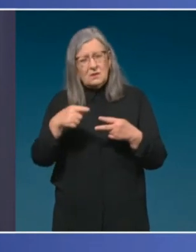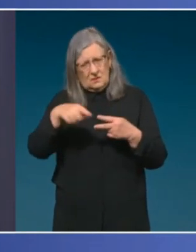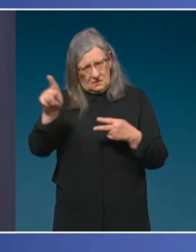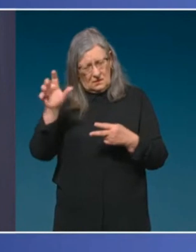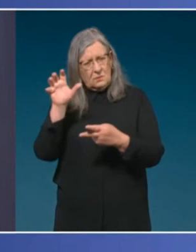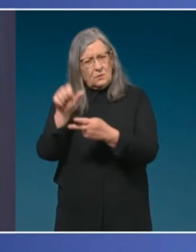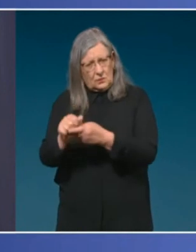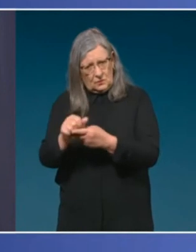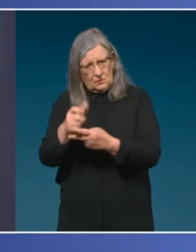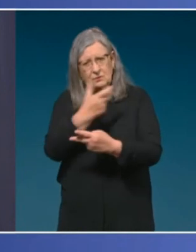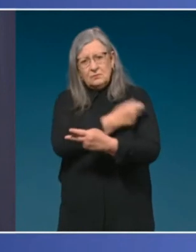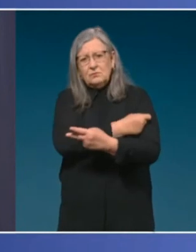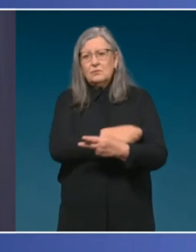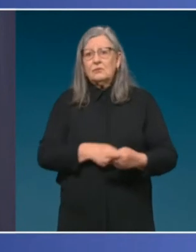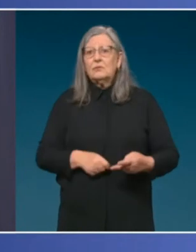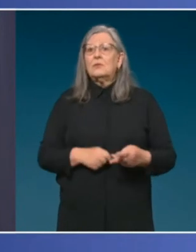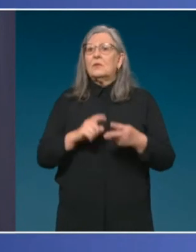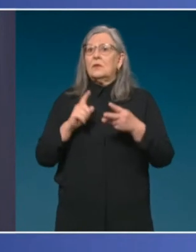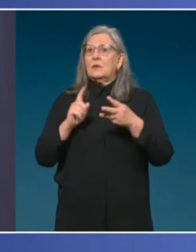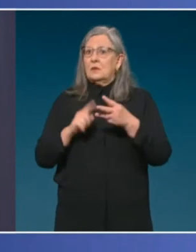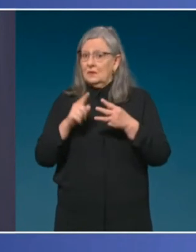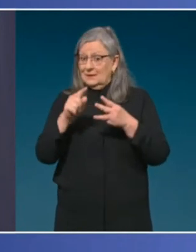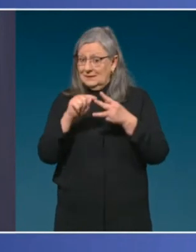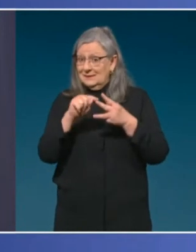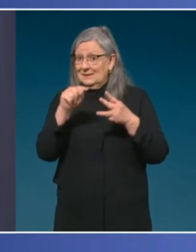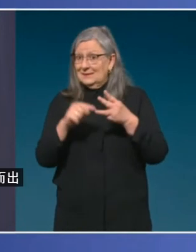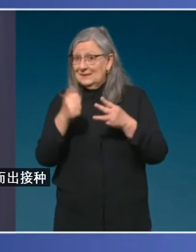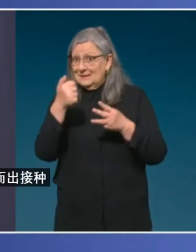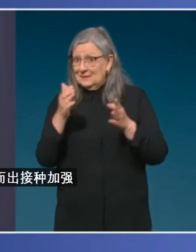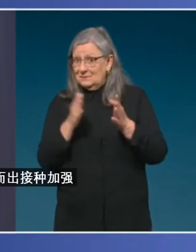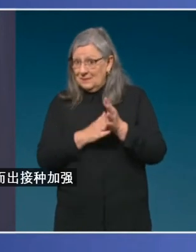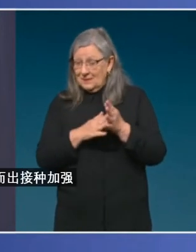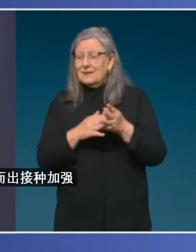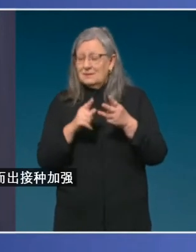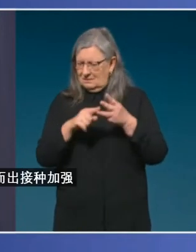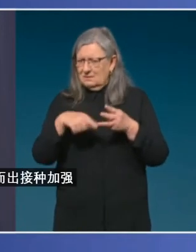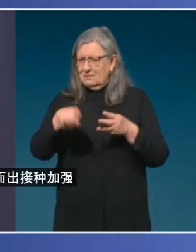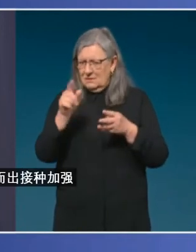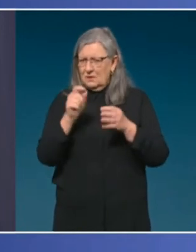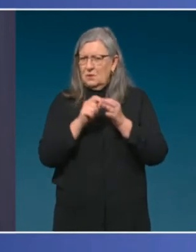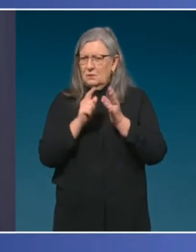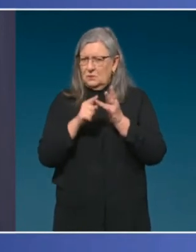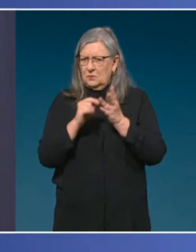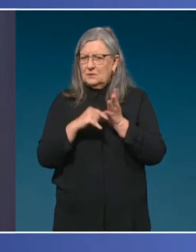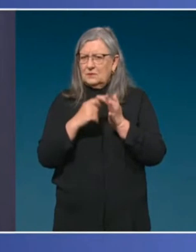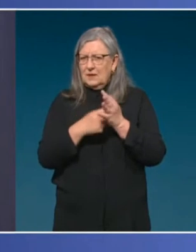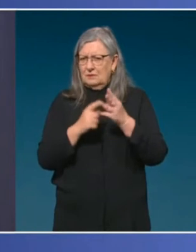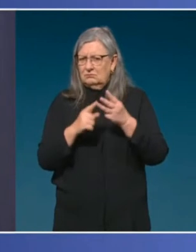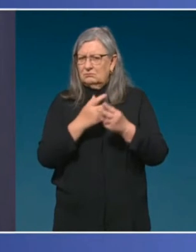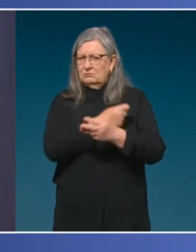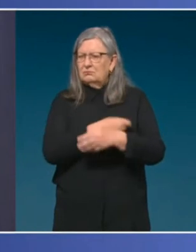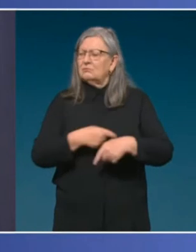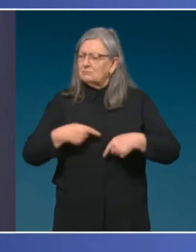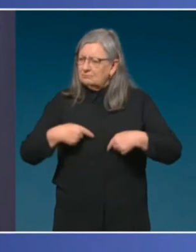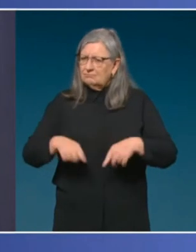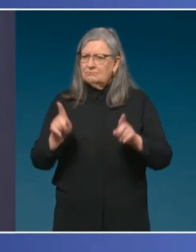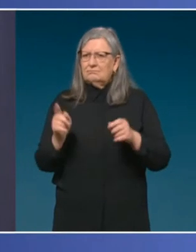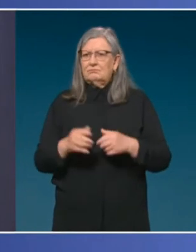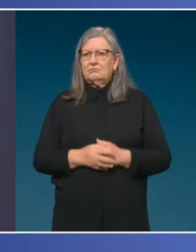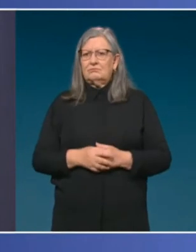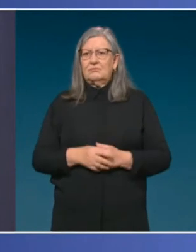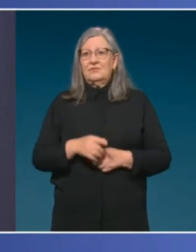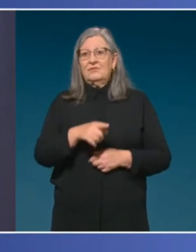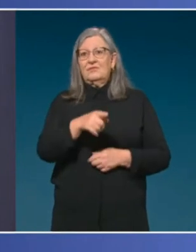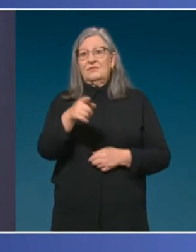second doses, and if you are due for a booster, please come forward. But Australians have been magnificent in coming forward for boosters,